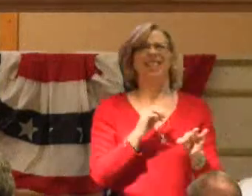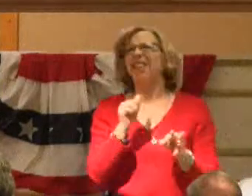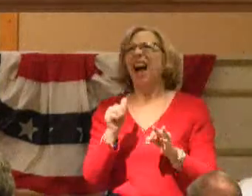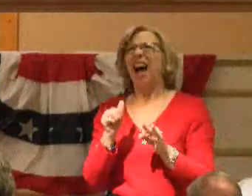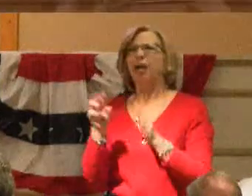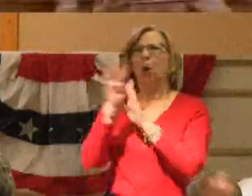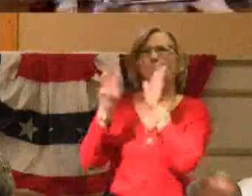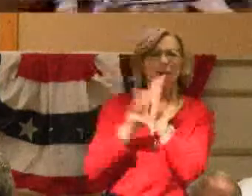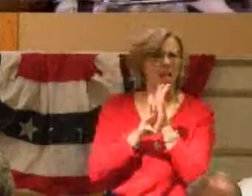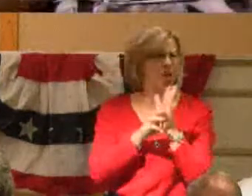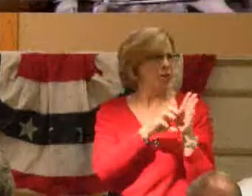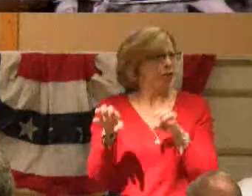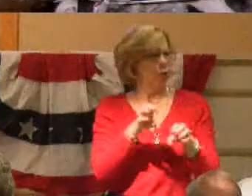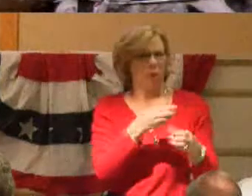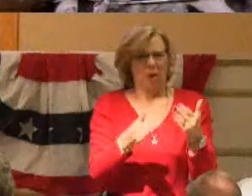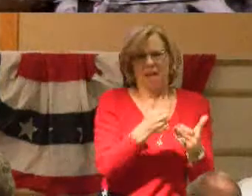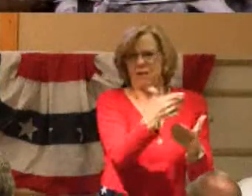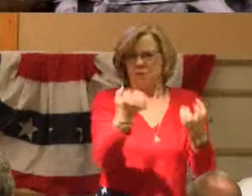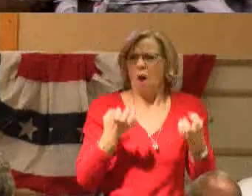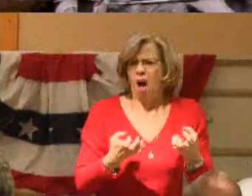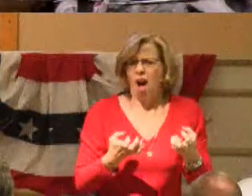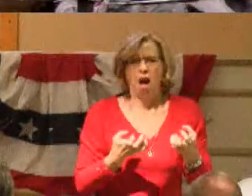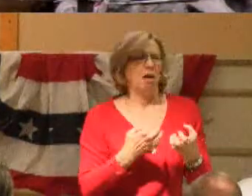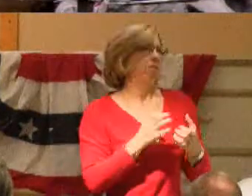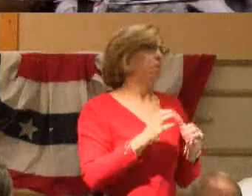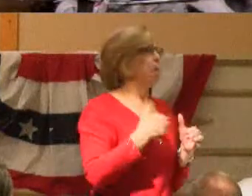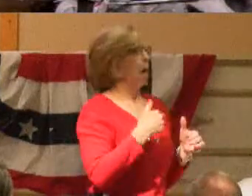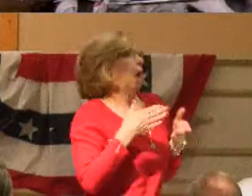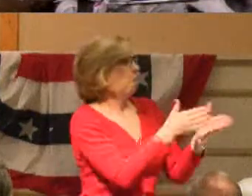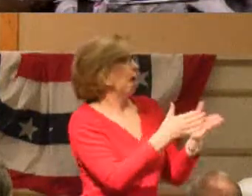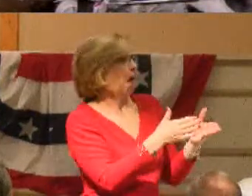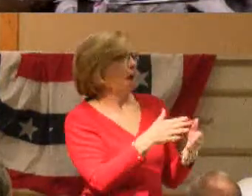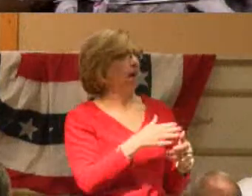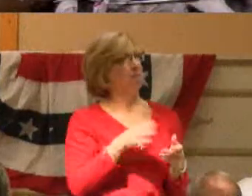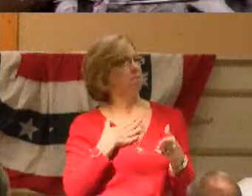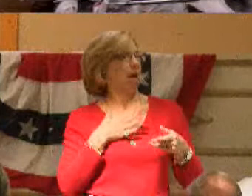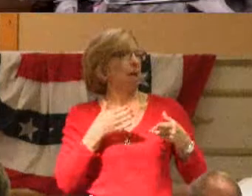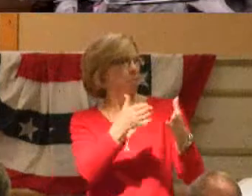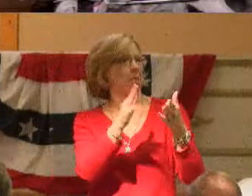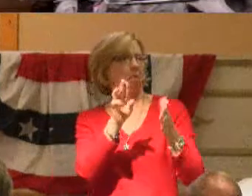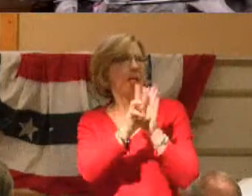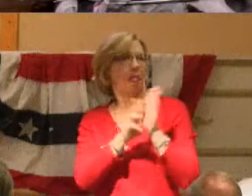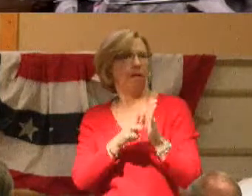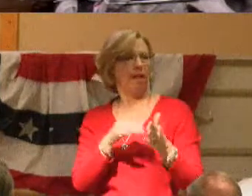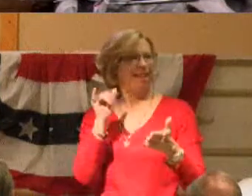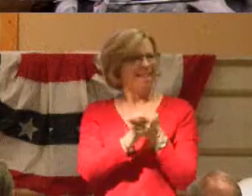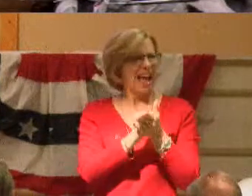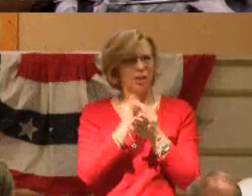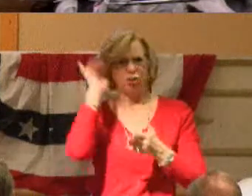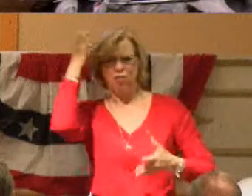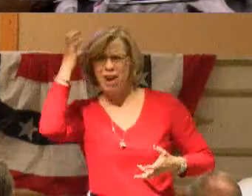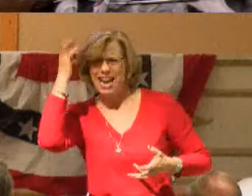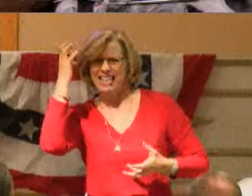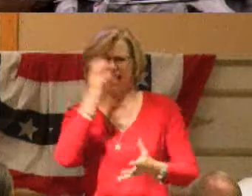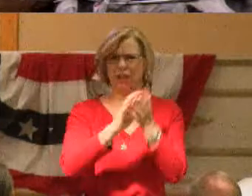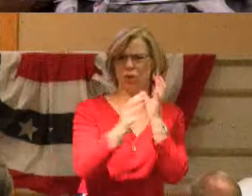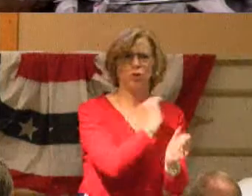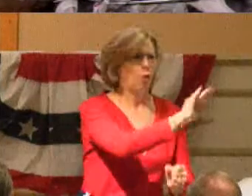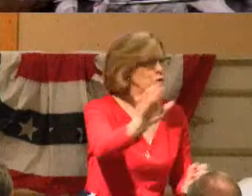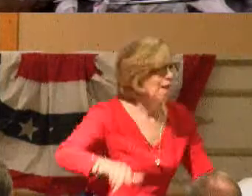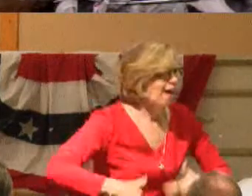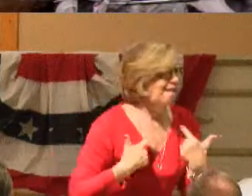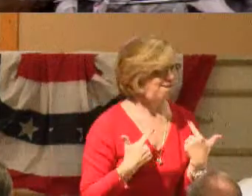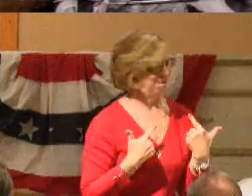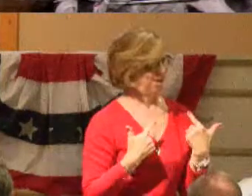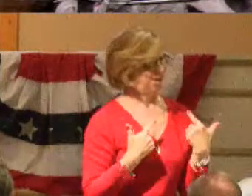to do whatever you want, whenever you want, however you want. That is nothing but insanity and destruction. Freedom, my